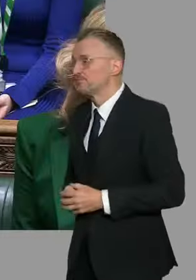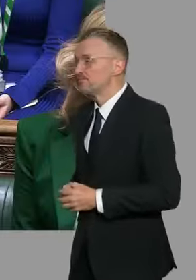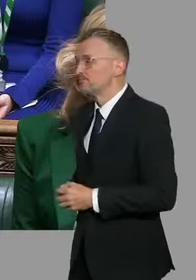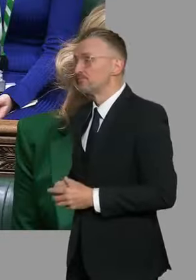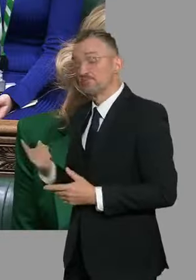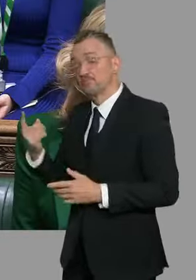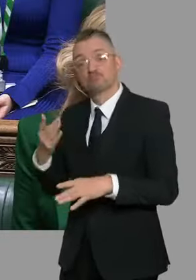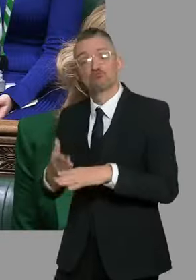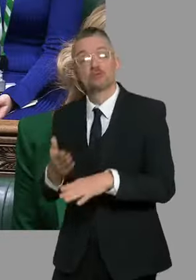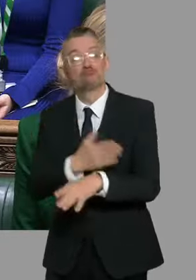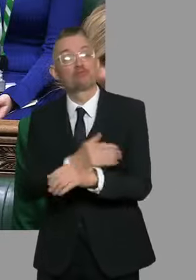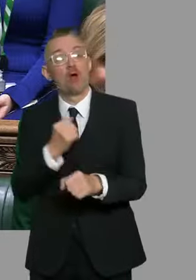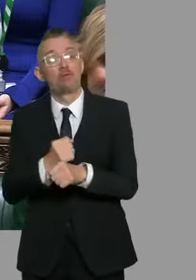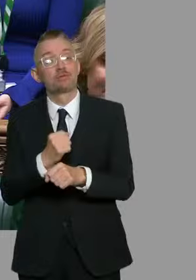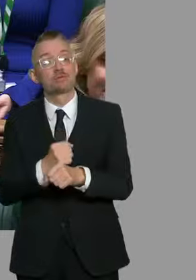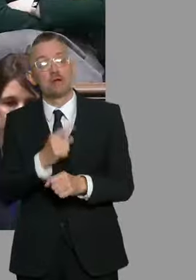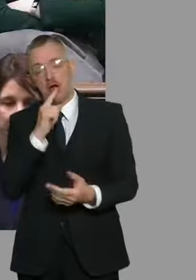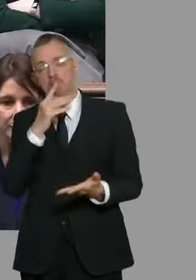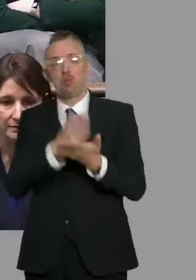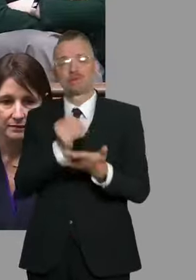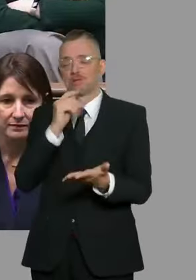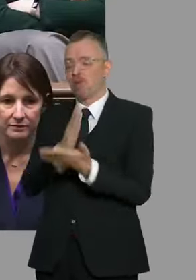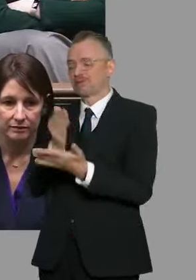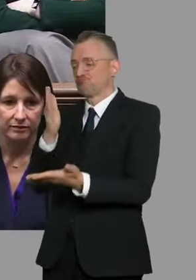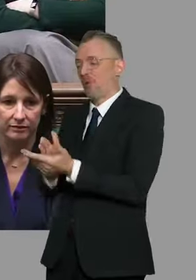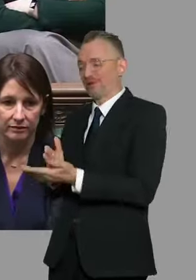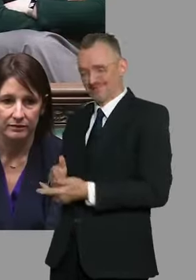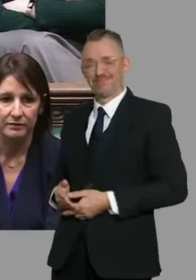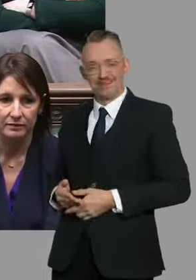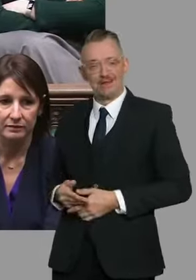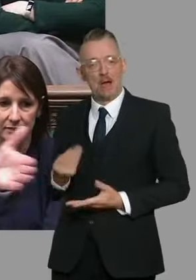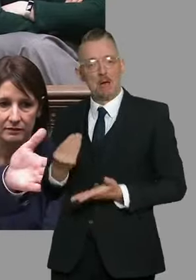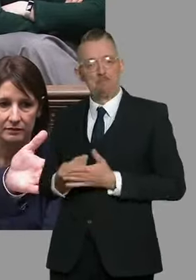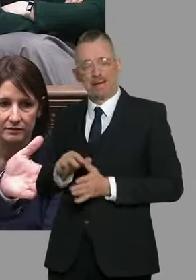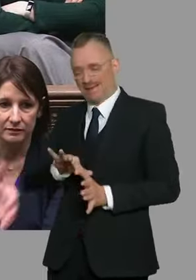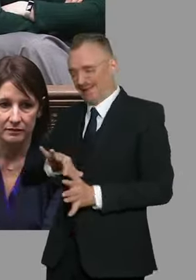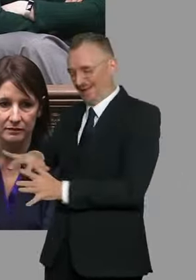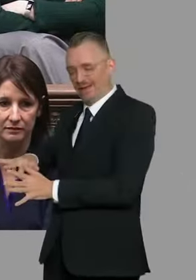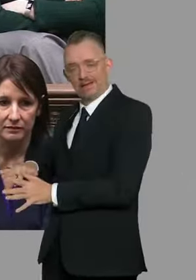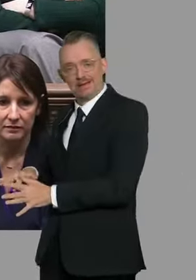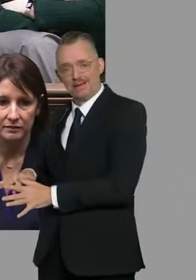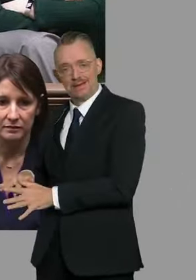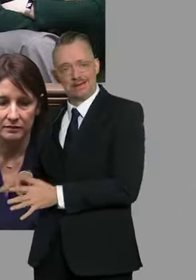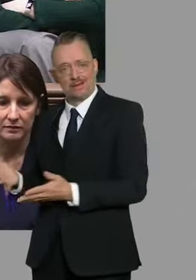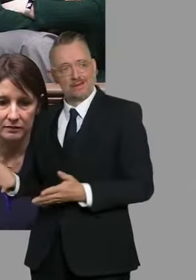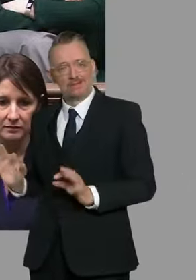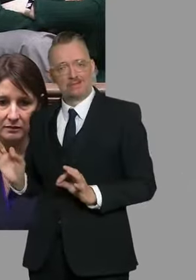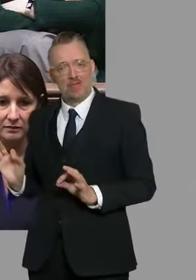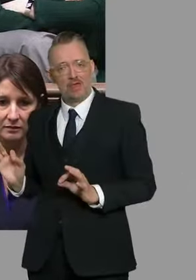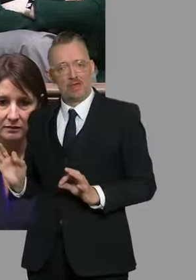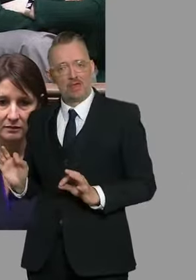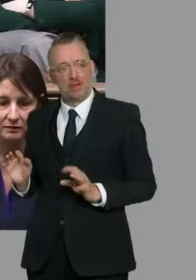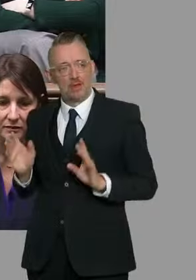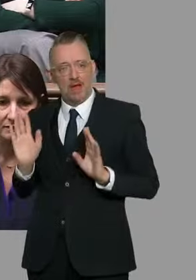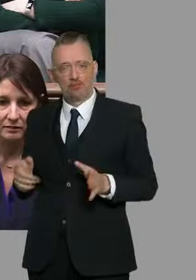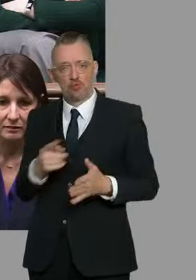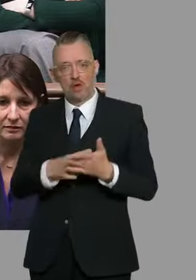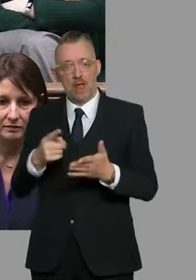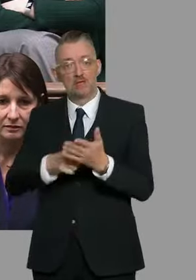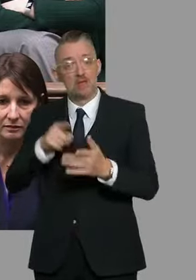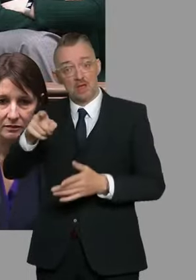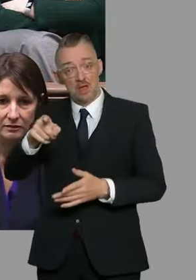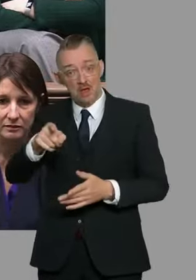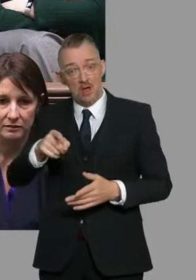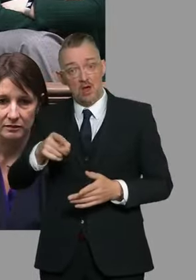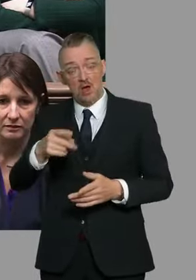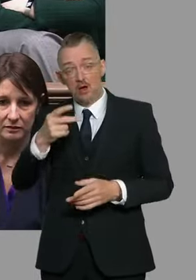to pay for them. That's why we picked up a £22 billion black hole. They made promises in relation to infected blood, promises in relation to Horizon.